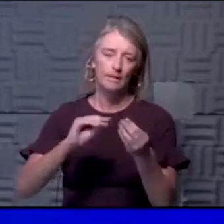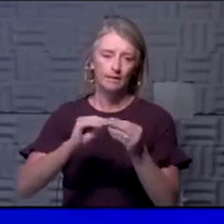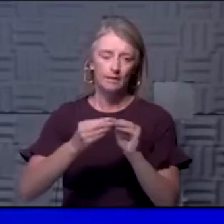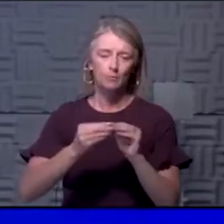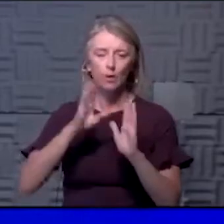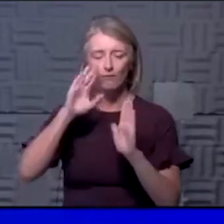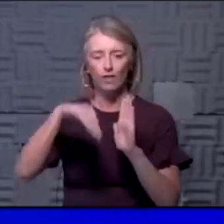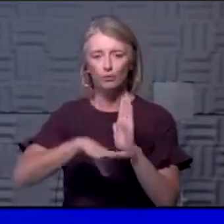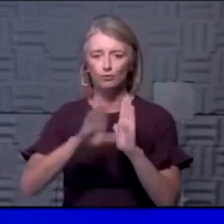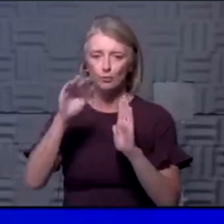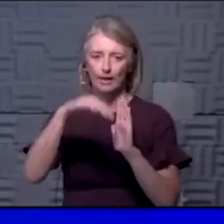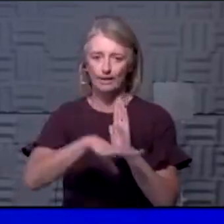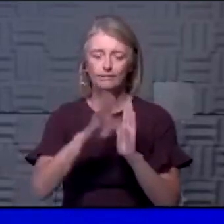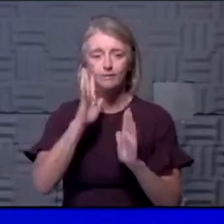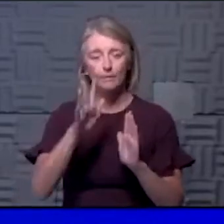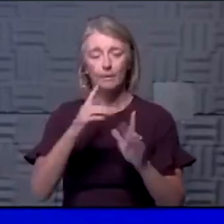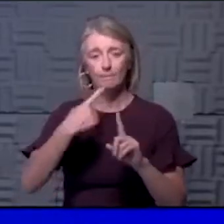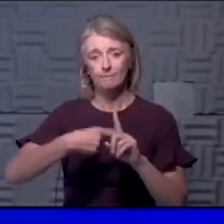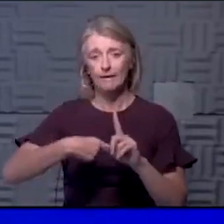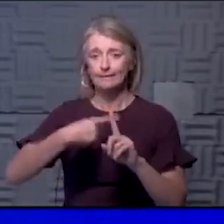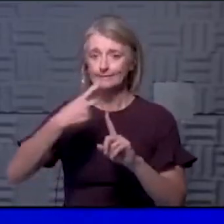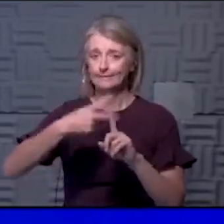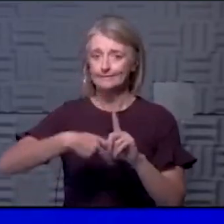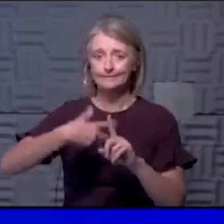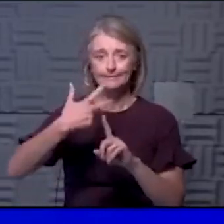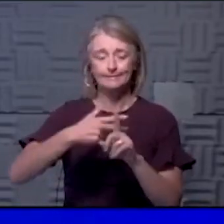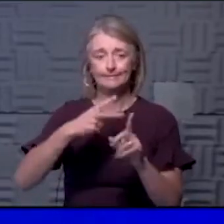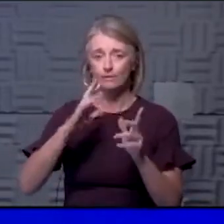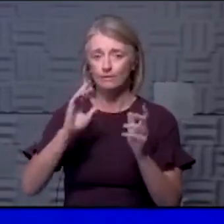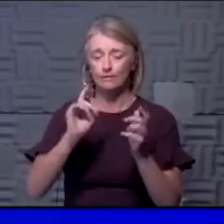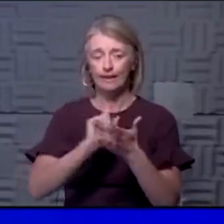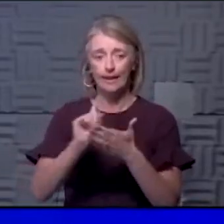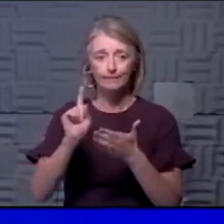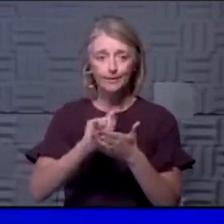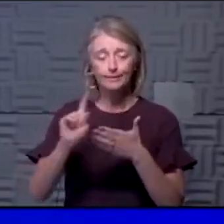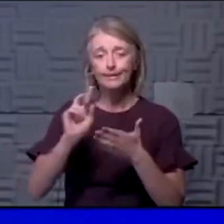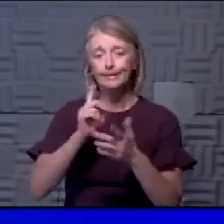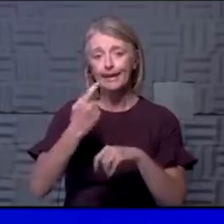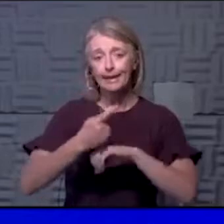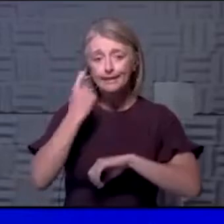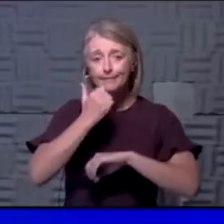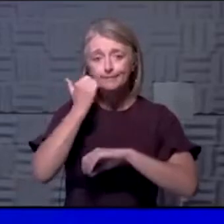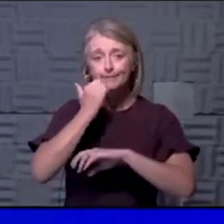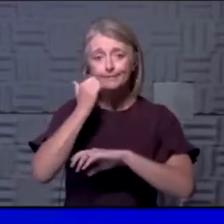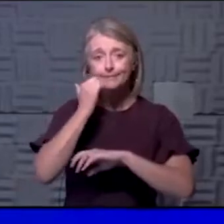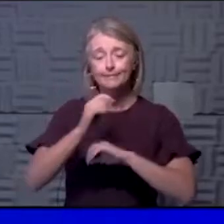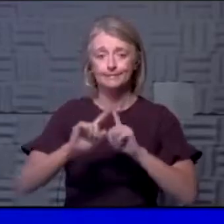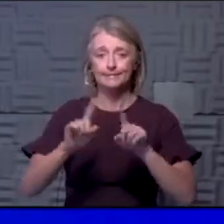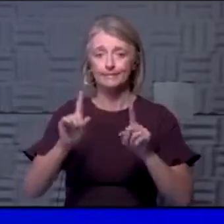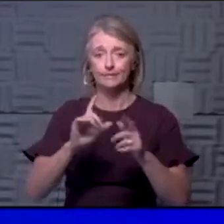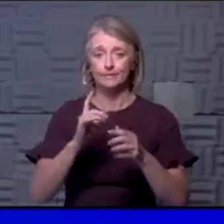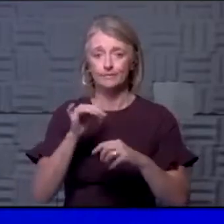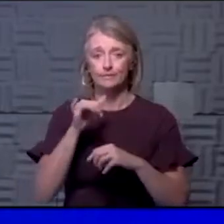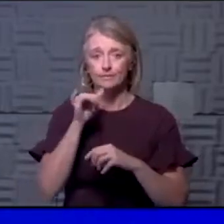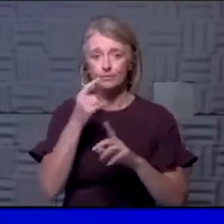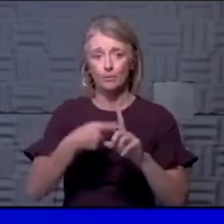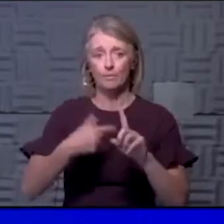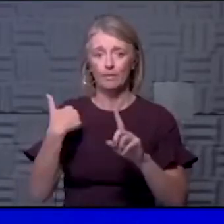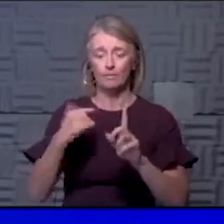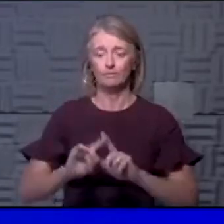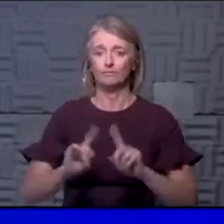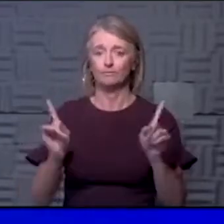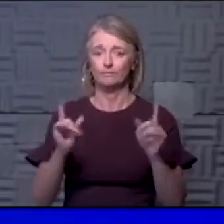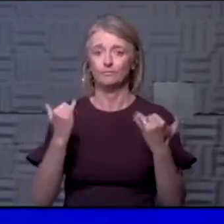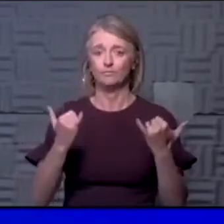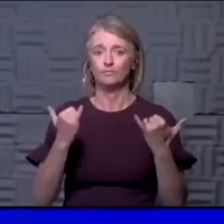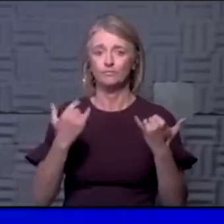to fluctuate. Months at a time, weeks at a time, days at a time. Yeah. You look right now, it's a lot different than it was a month ago. Right. So